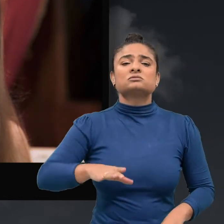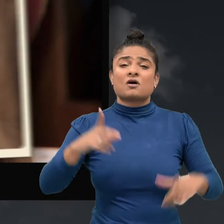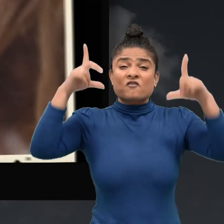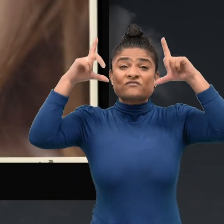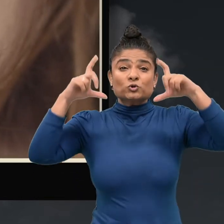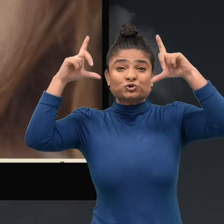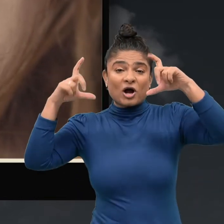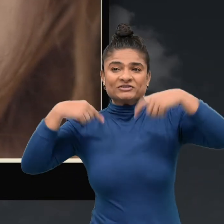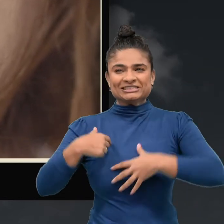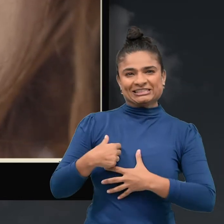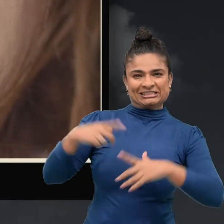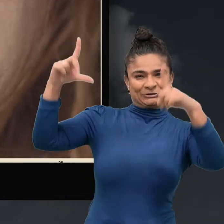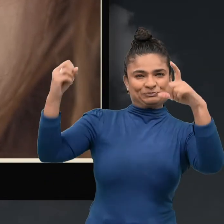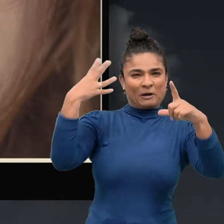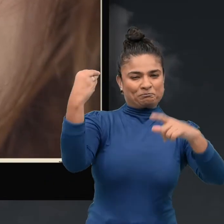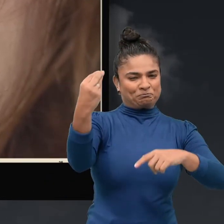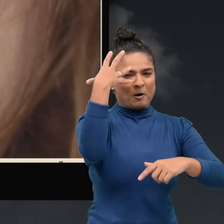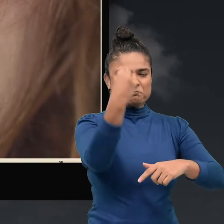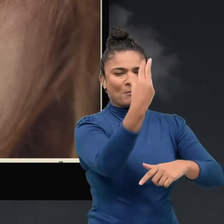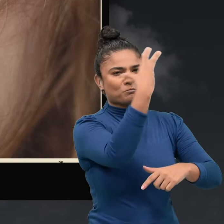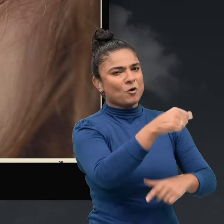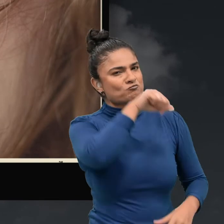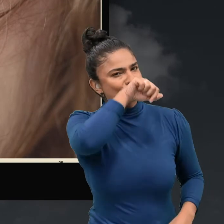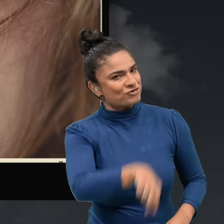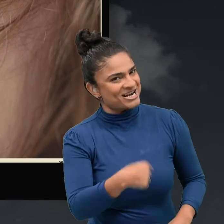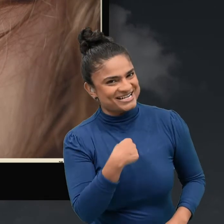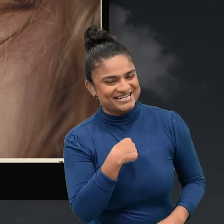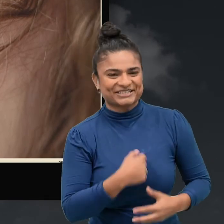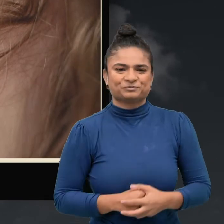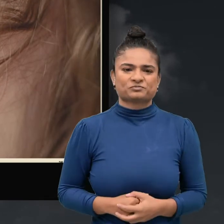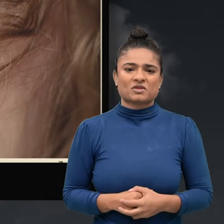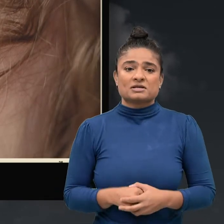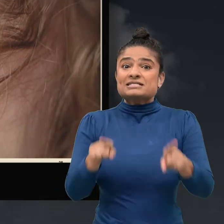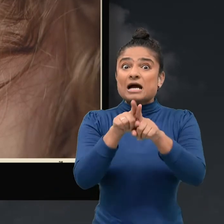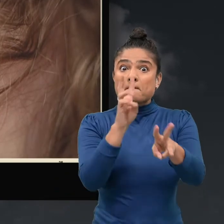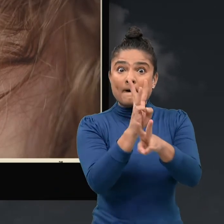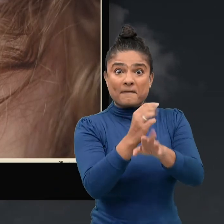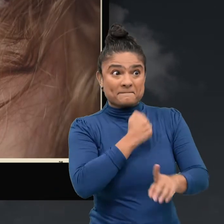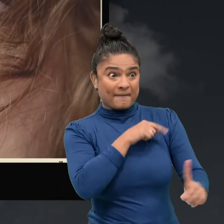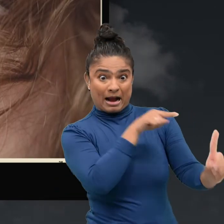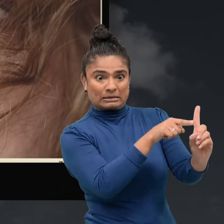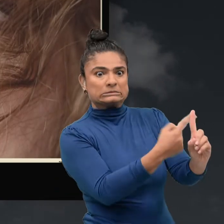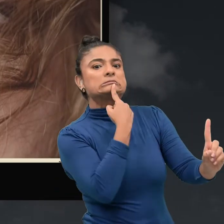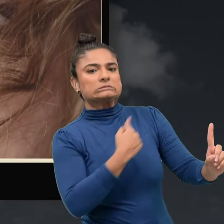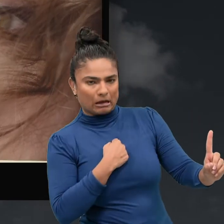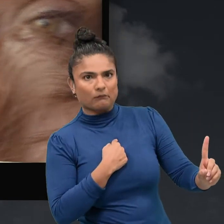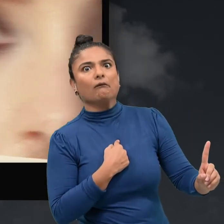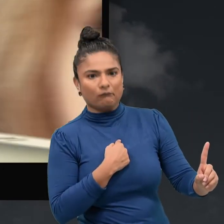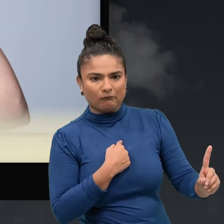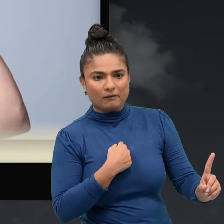more. I love photographers more, and